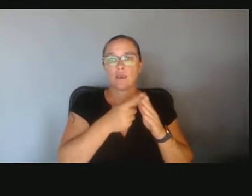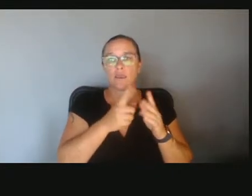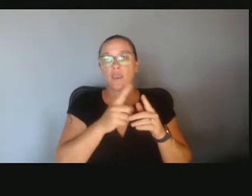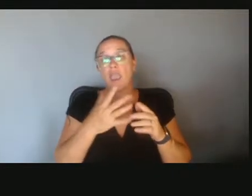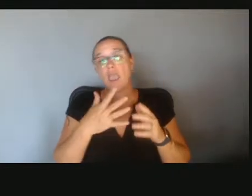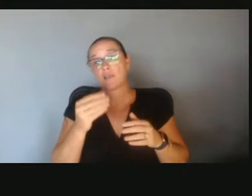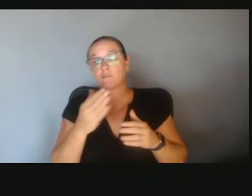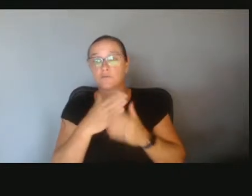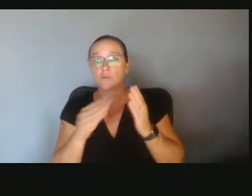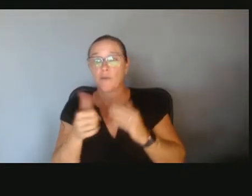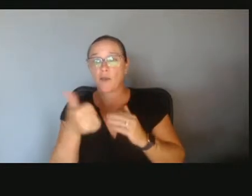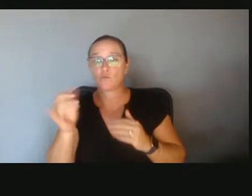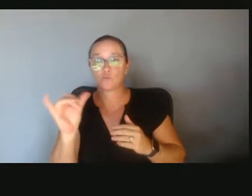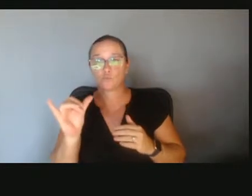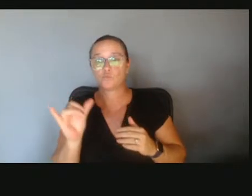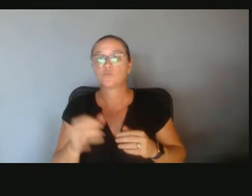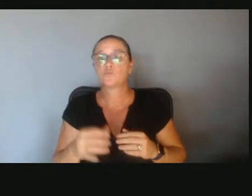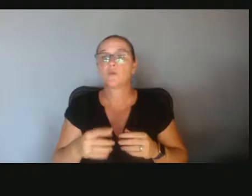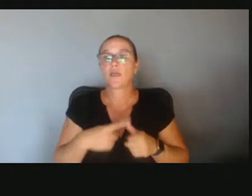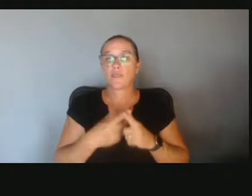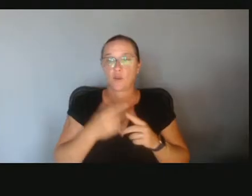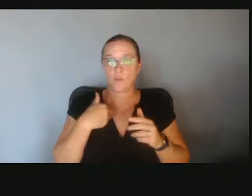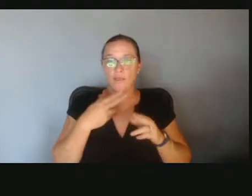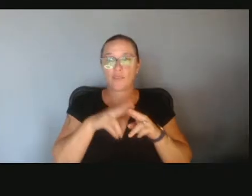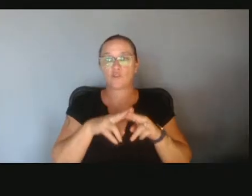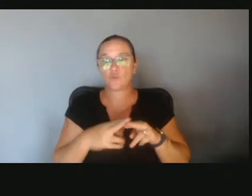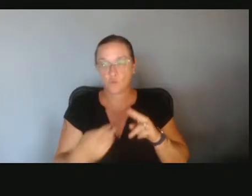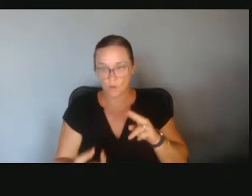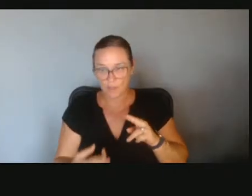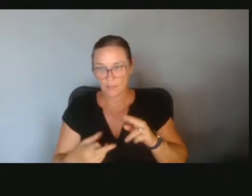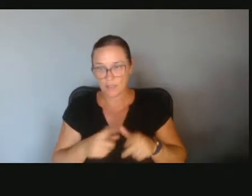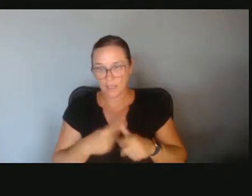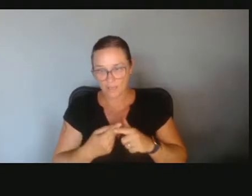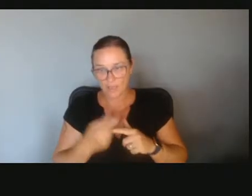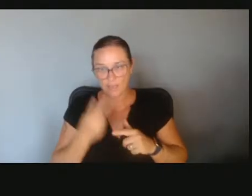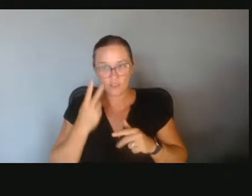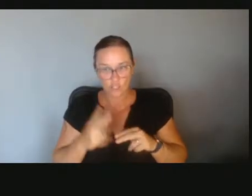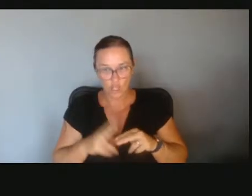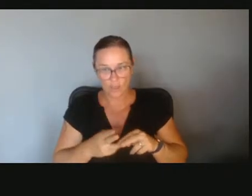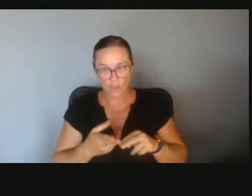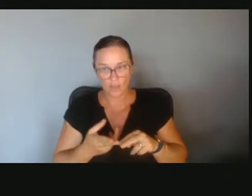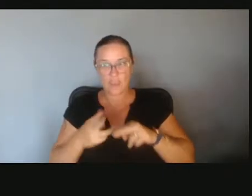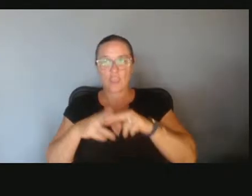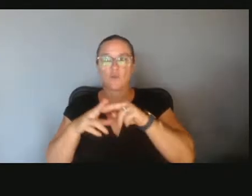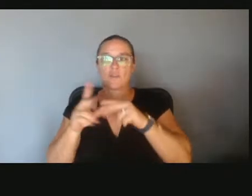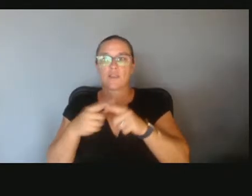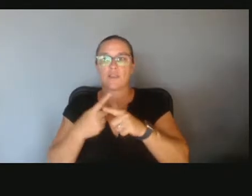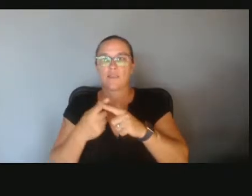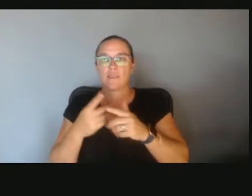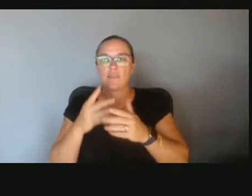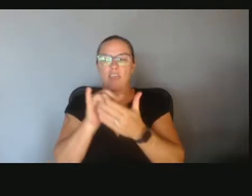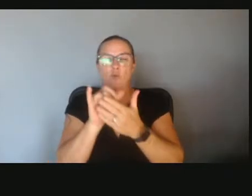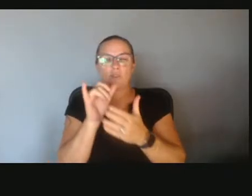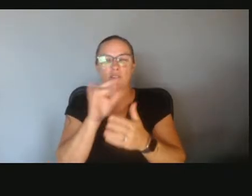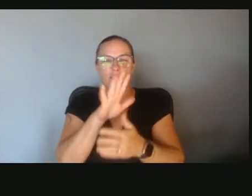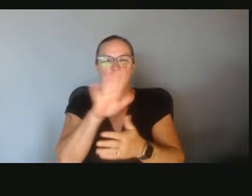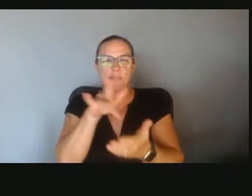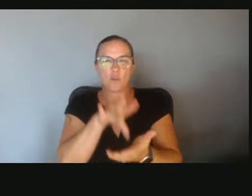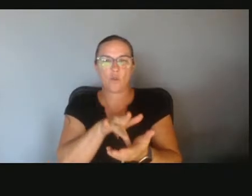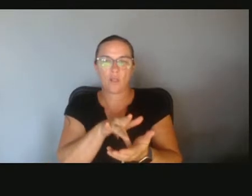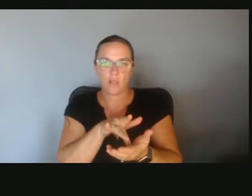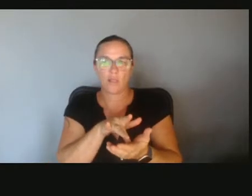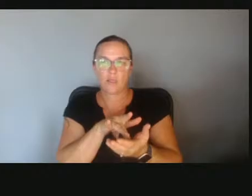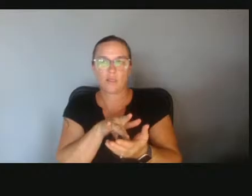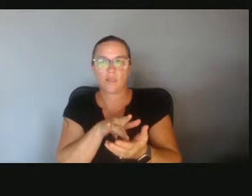well, with this decrease. And they did see some increases as well. And that was more in the middle of their sequence,